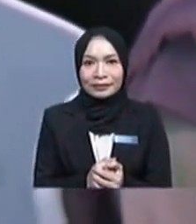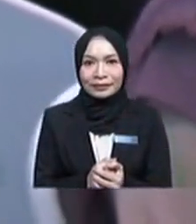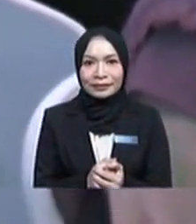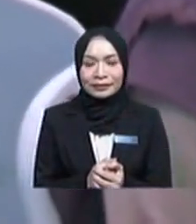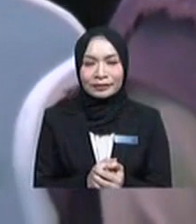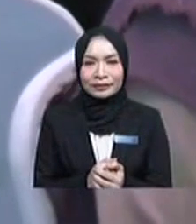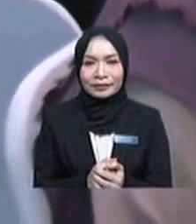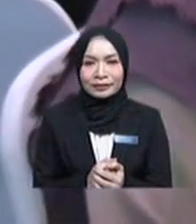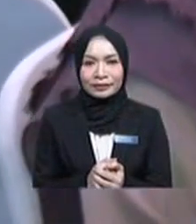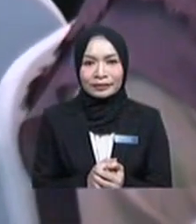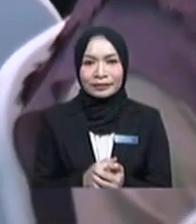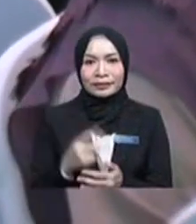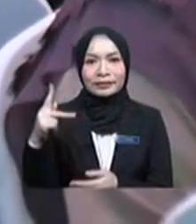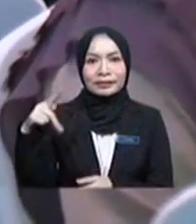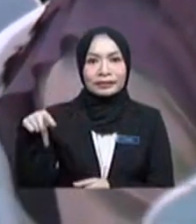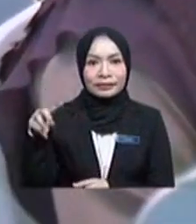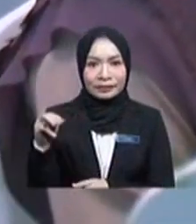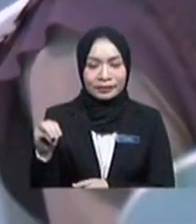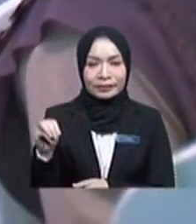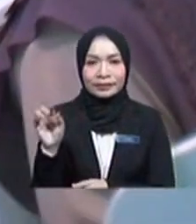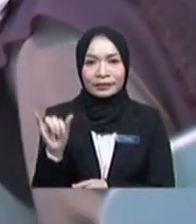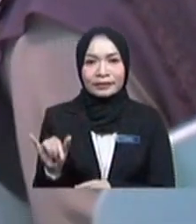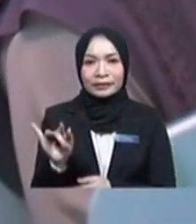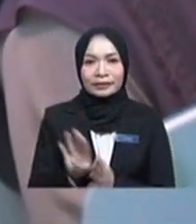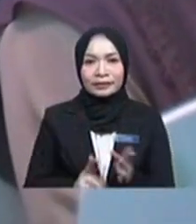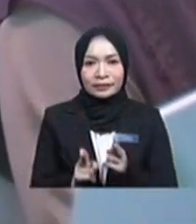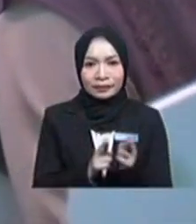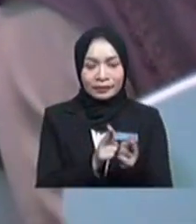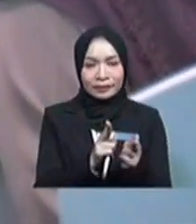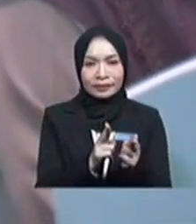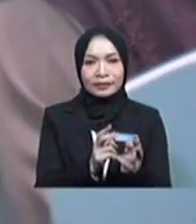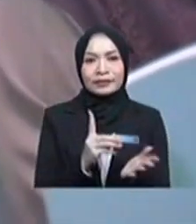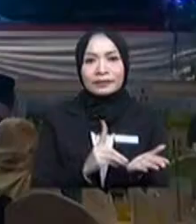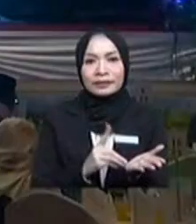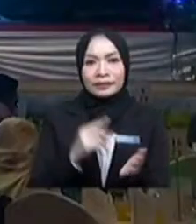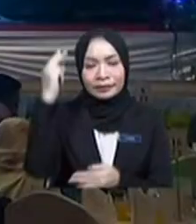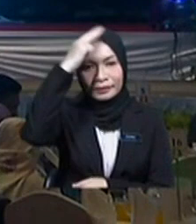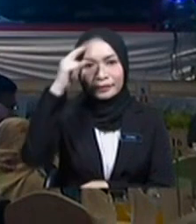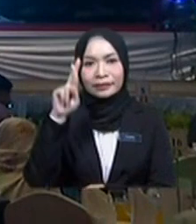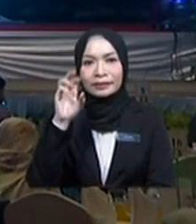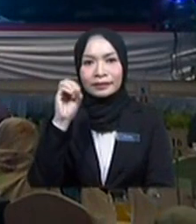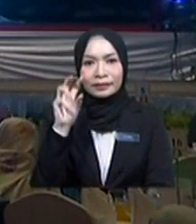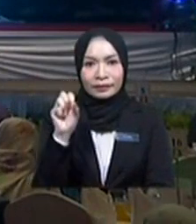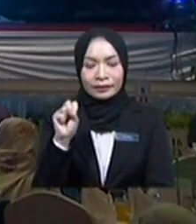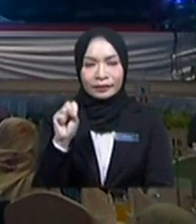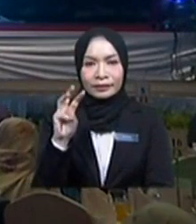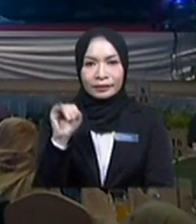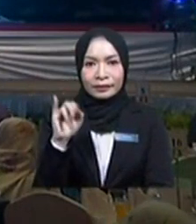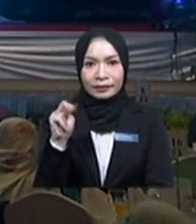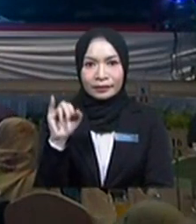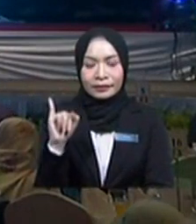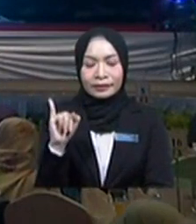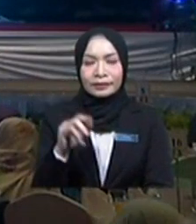Ministry of Education Malaysia. Yang Berusaha Dr. Hajah Rosmini binti Ku Ahmad, Rector, Institute of